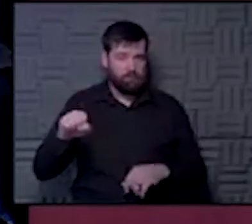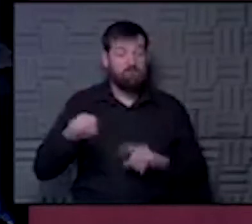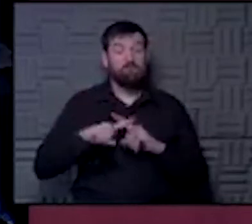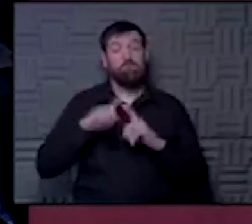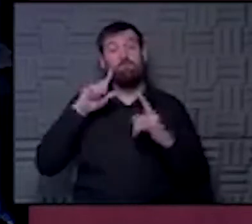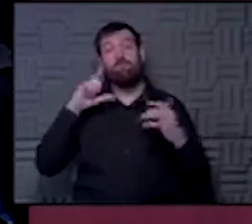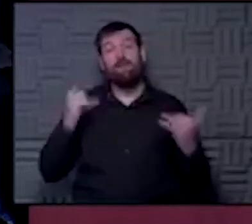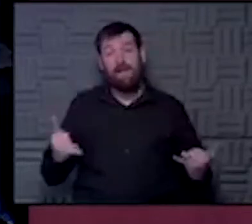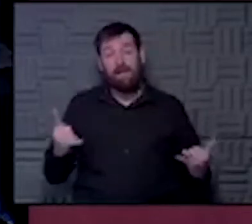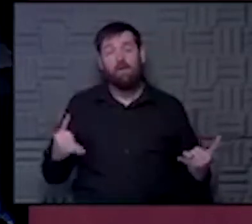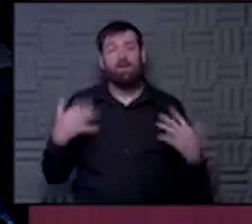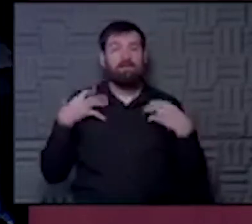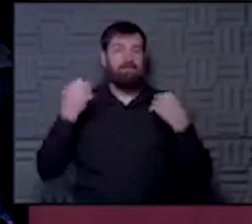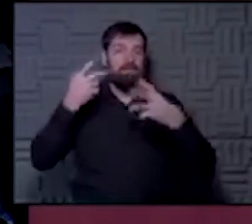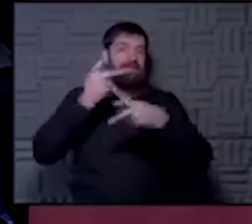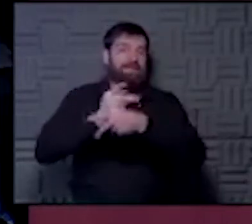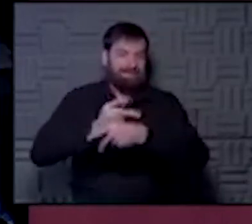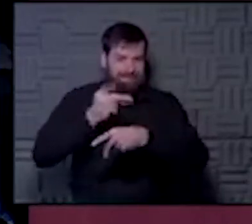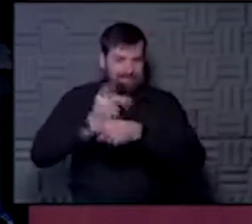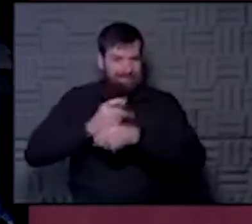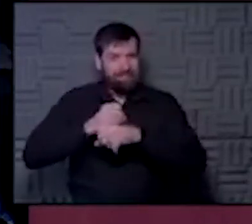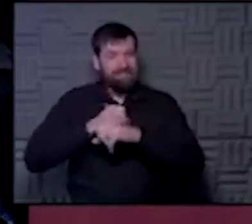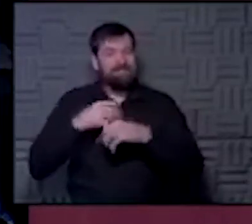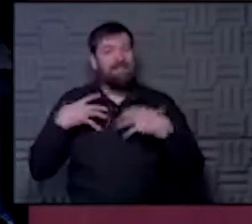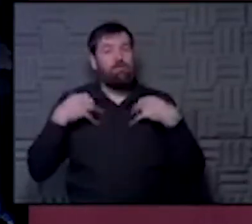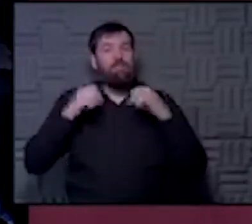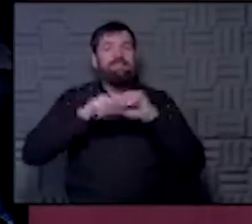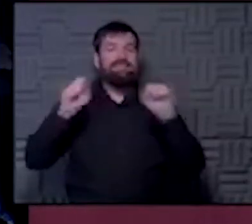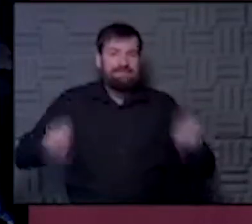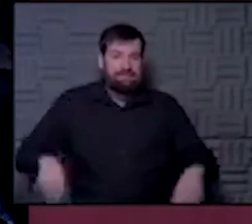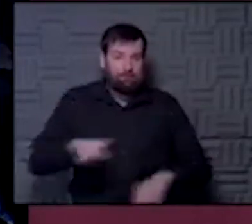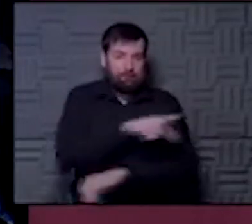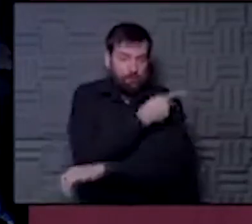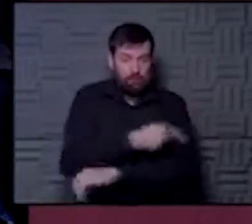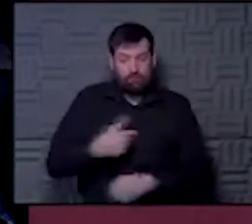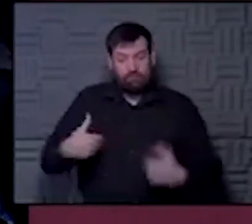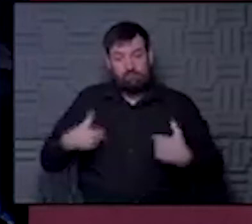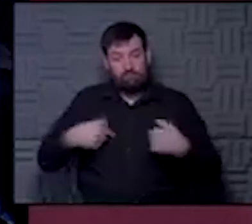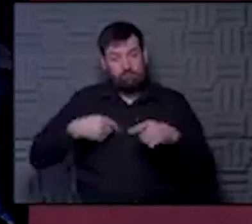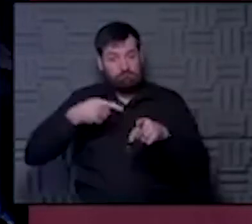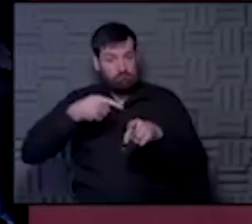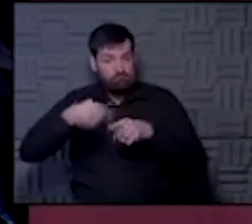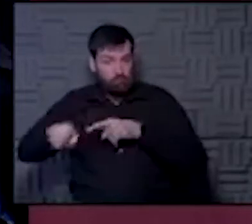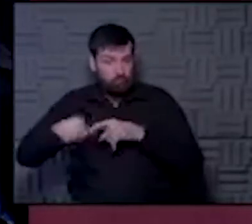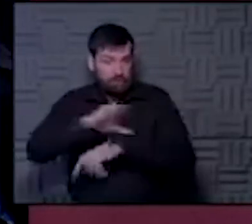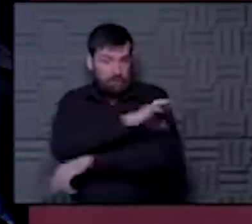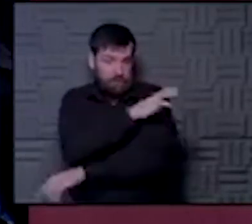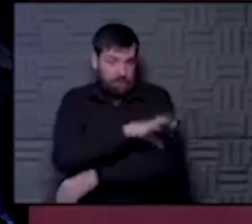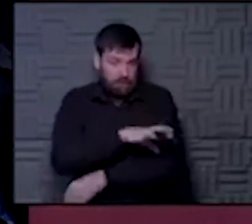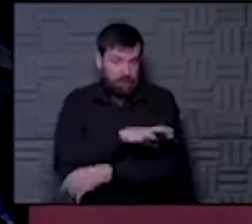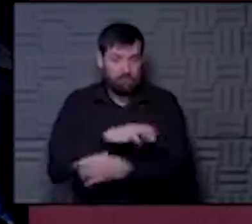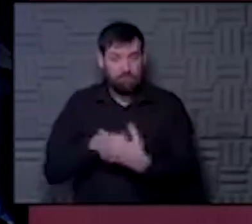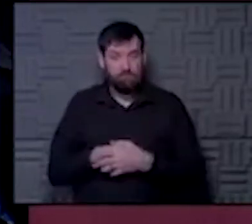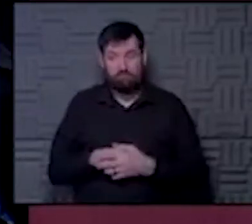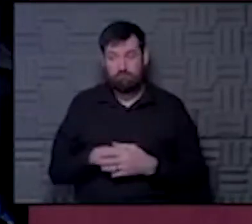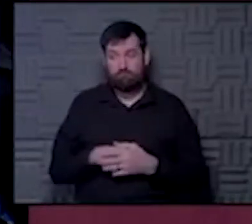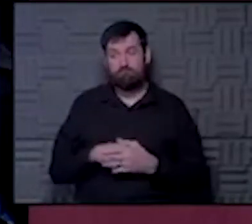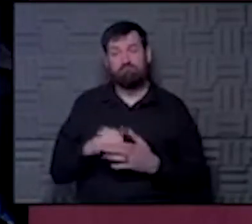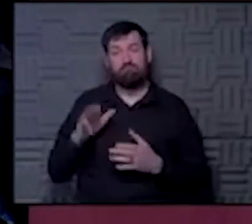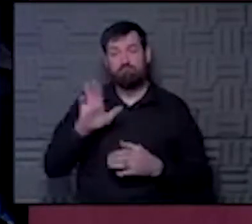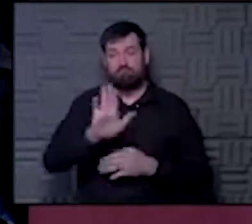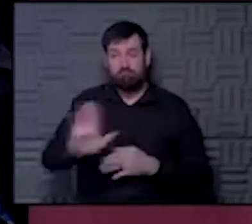now, it's really a health system patient, and so I do a lot of that. Right, I'm in a specialty clinic, and their primary